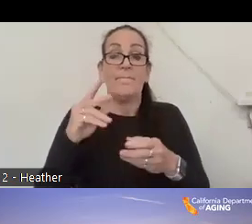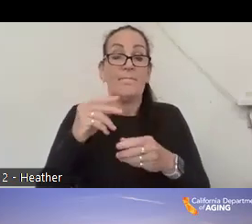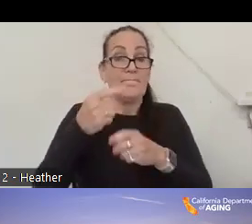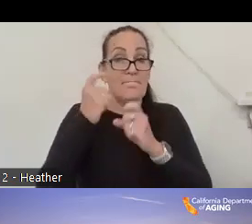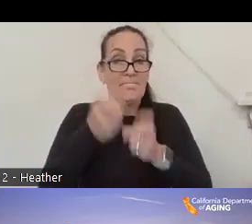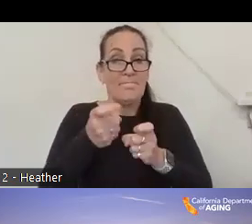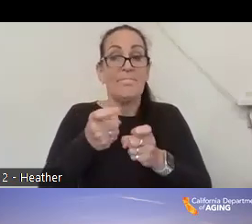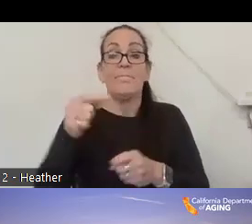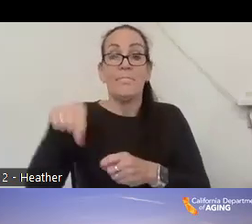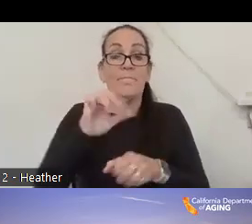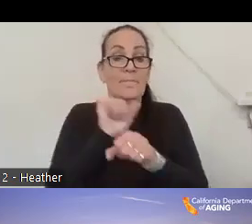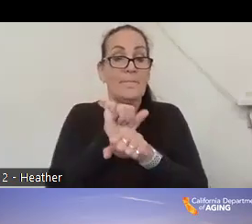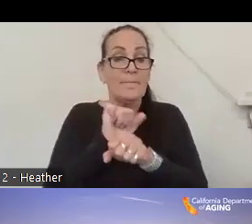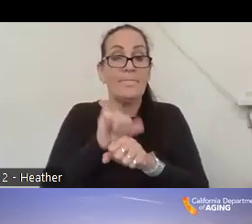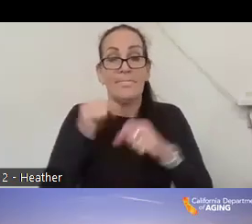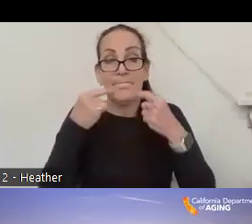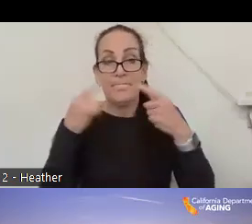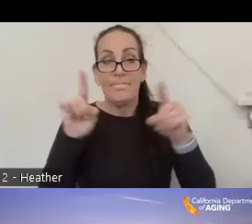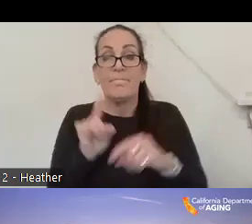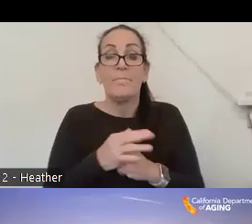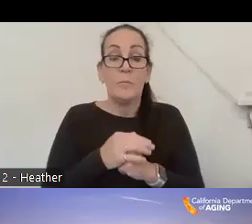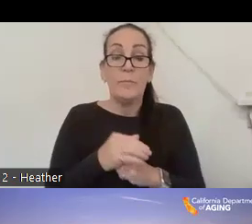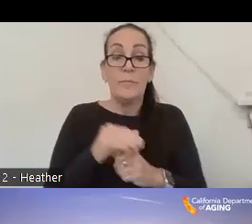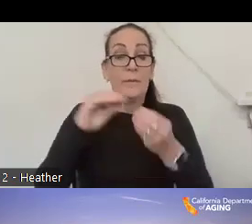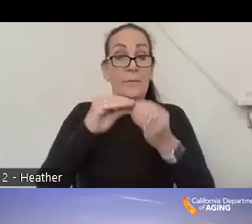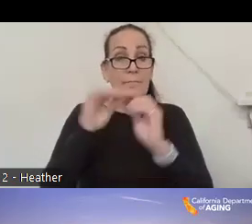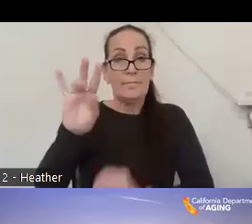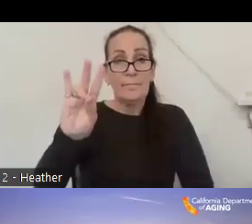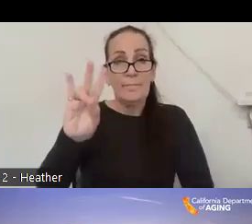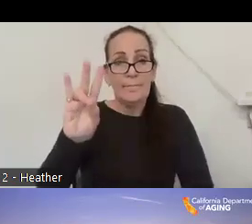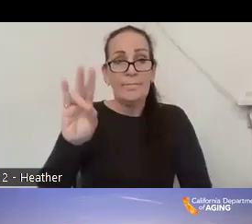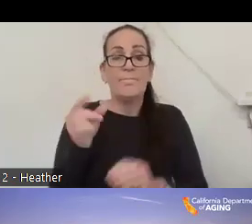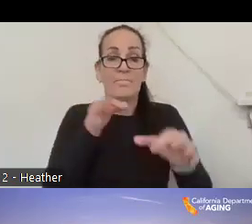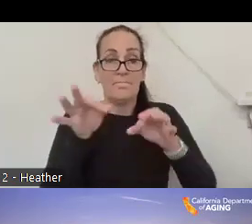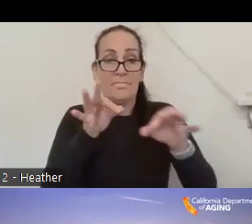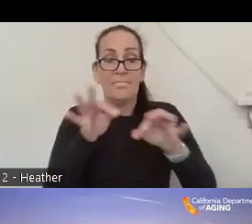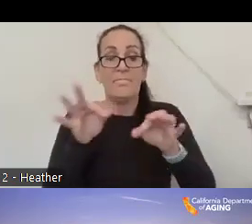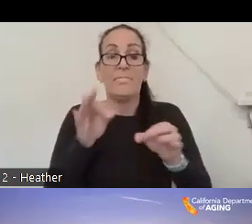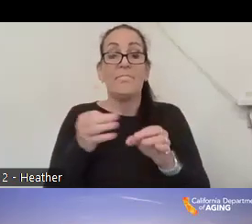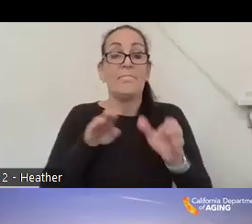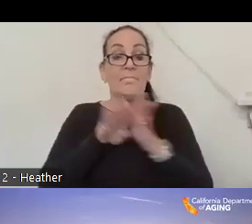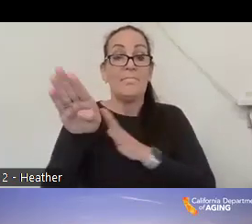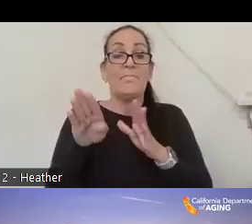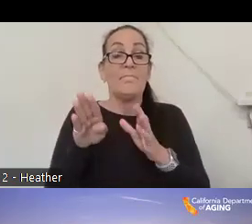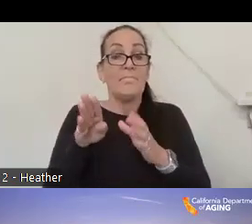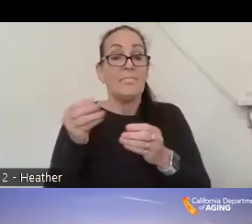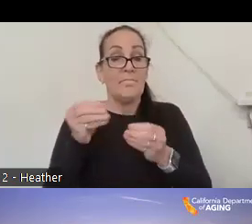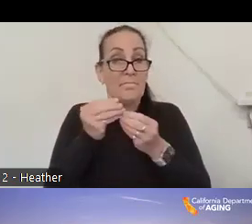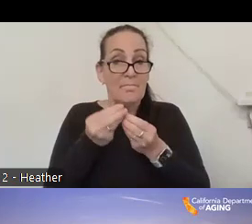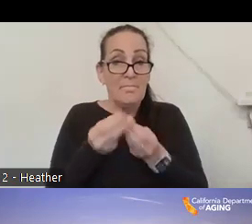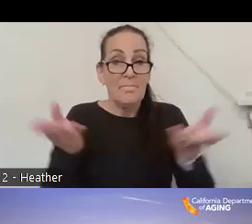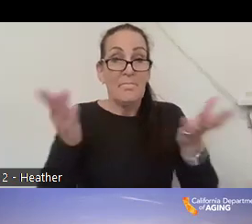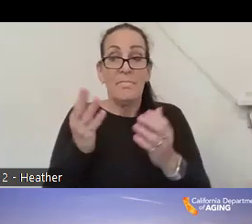curated catalog of free trainings in languages for caregivers and the direct care workforce. So it was